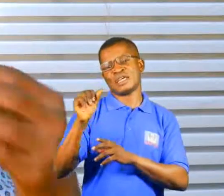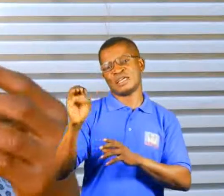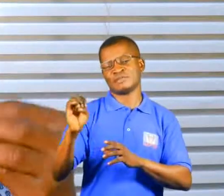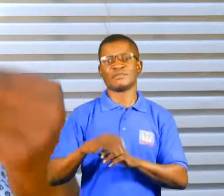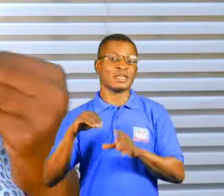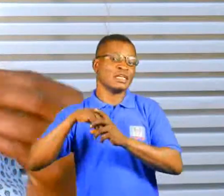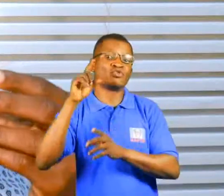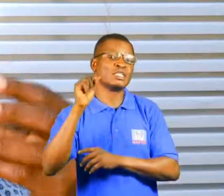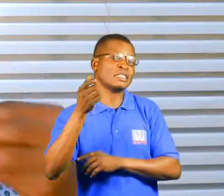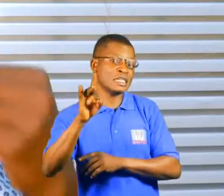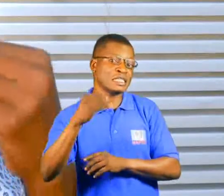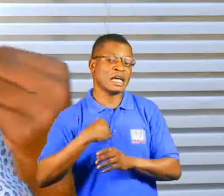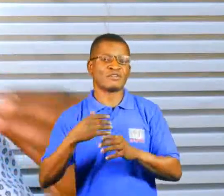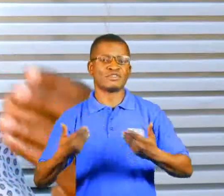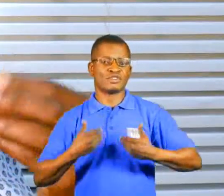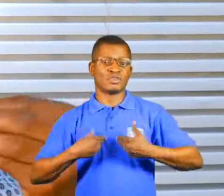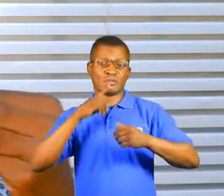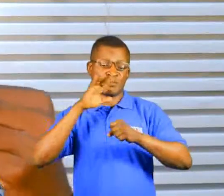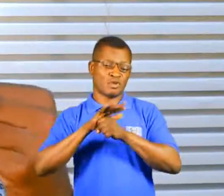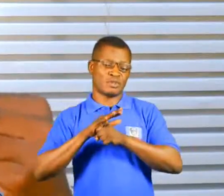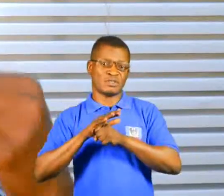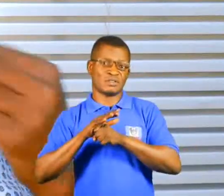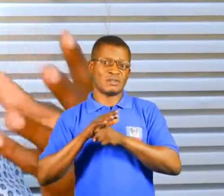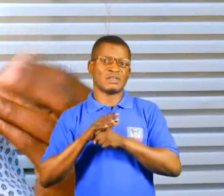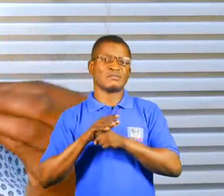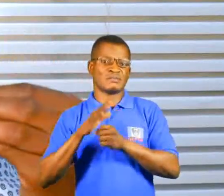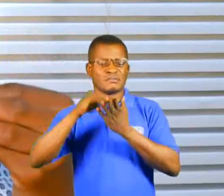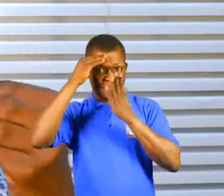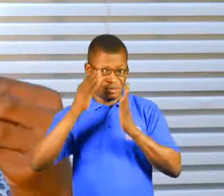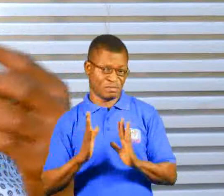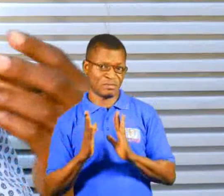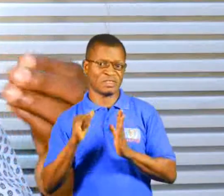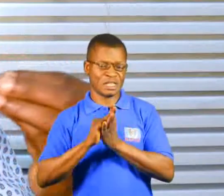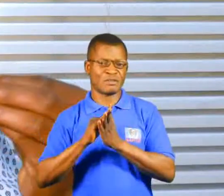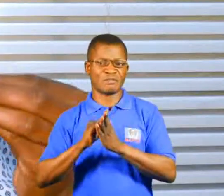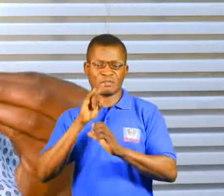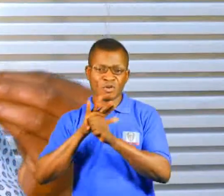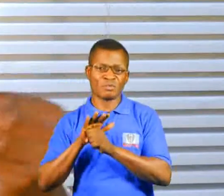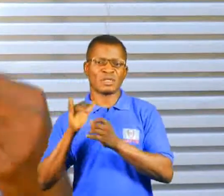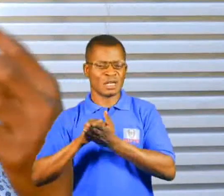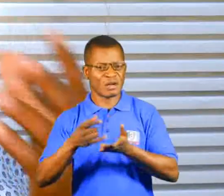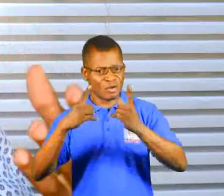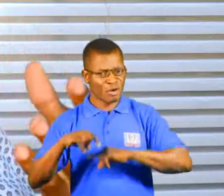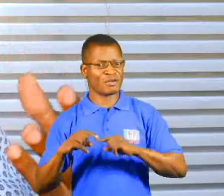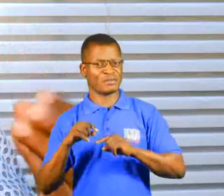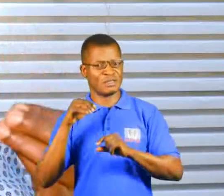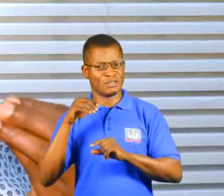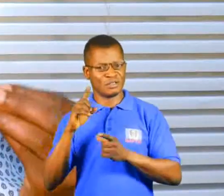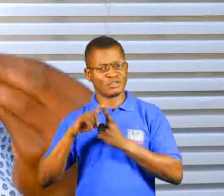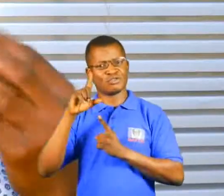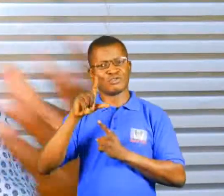a young, promising undergraduate that was lured with the guise of getting a lucrative job